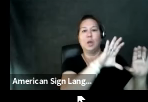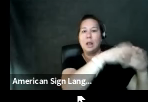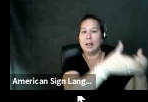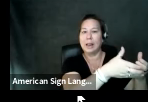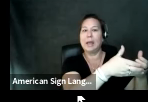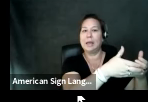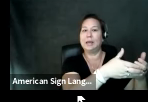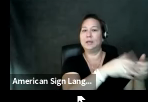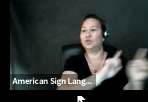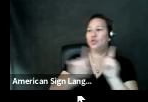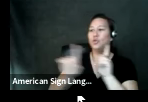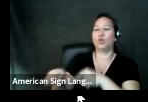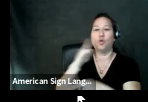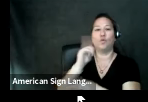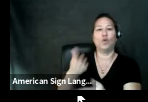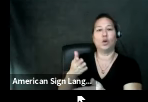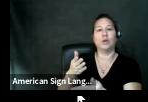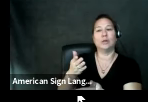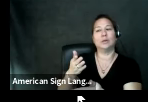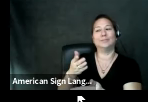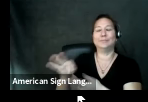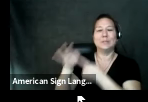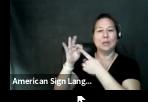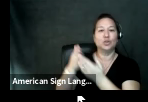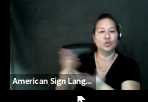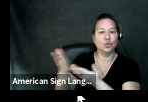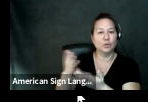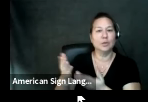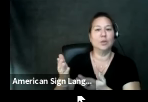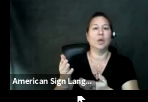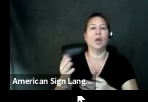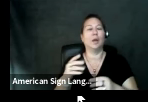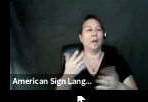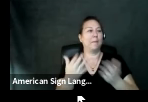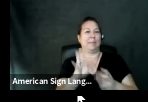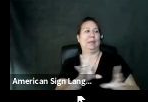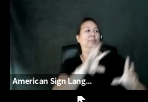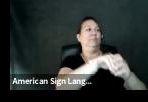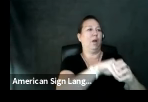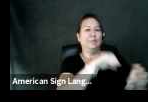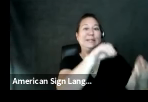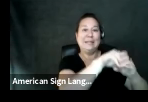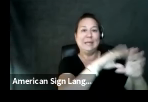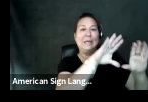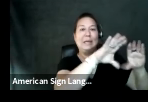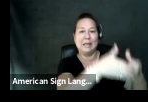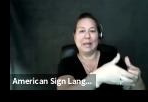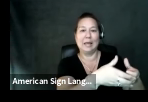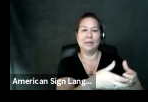is driven by the present levels, the goals, and what the IEP team thinks is the least restrictive environment.